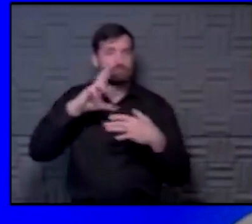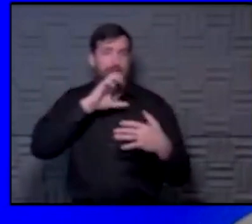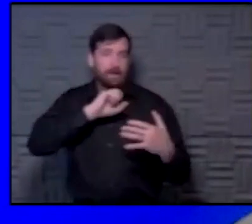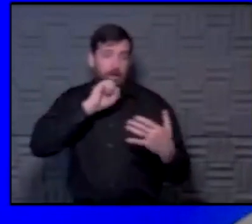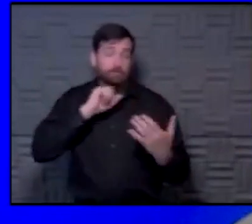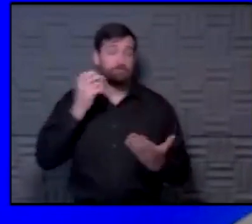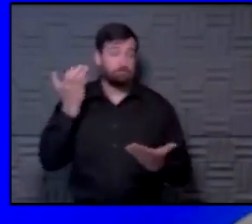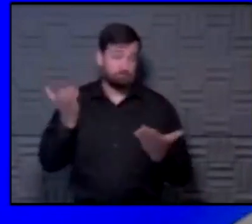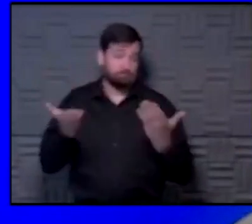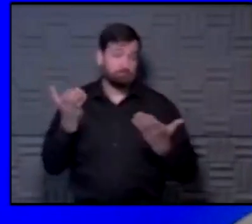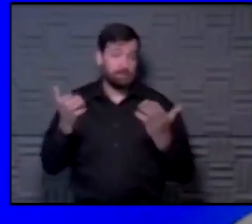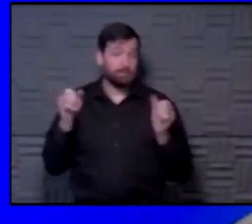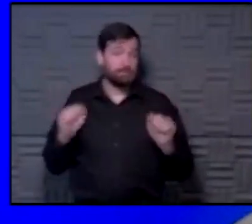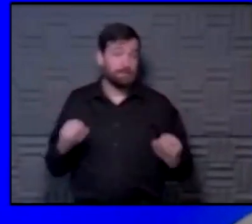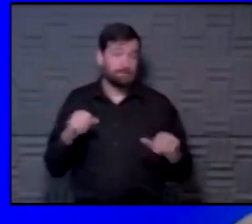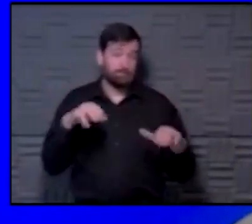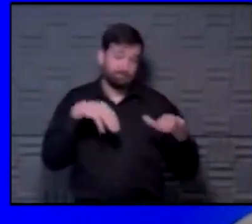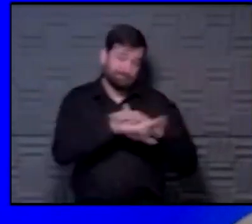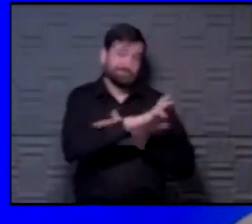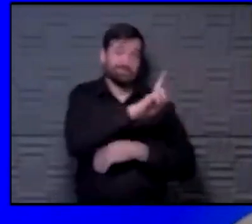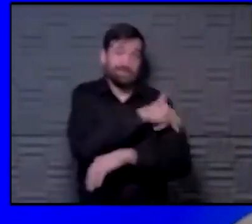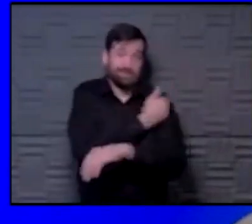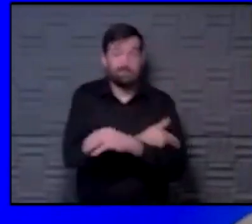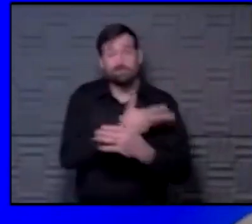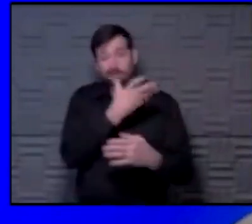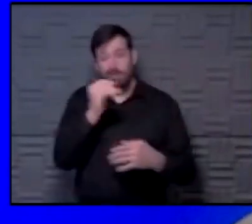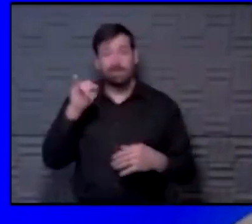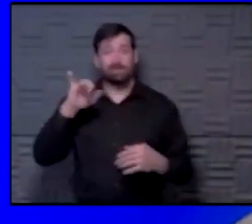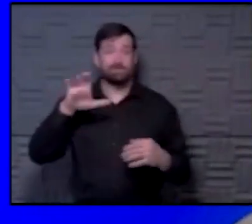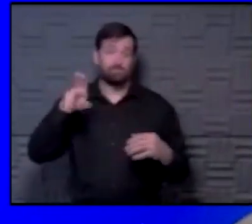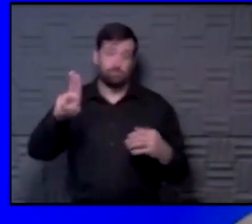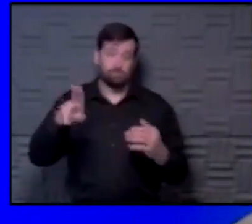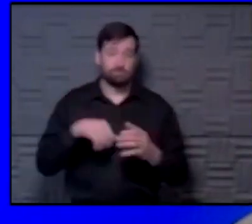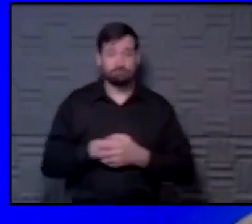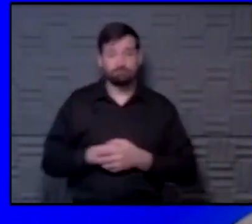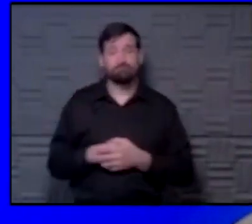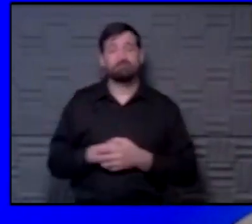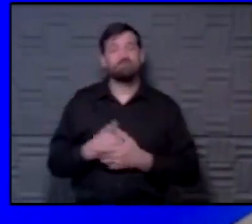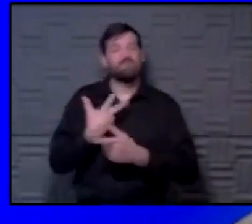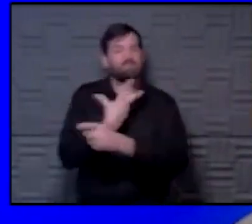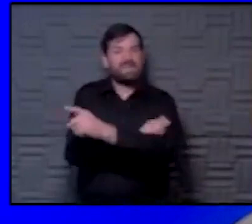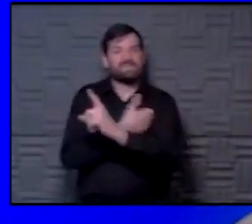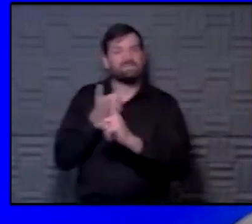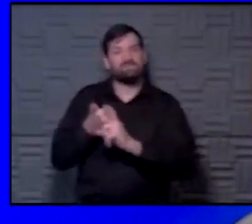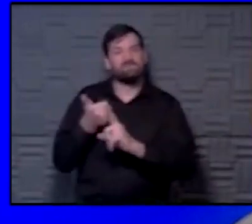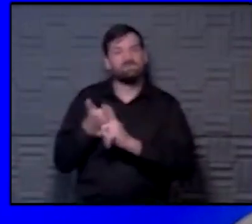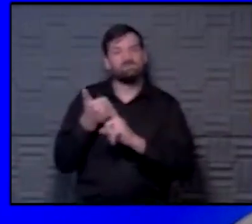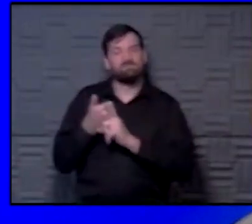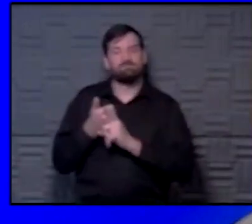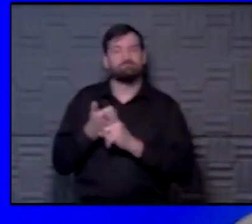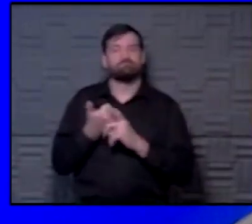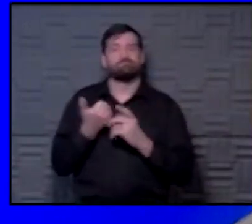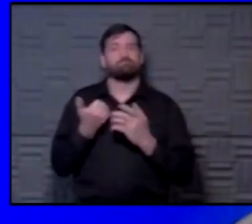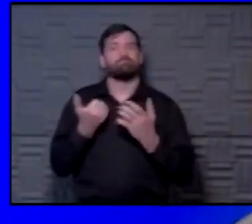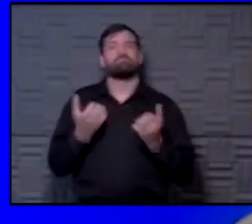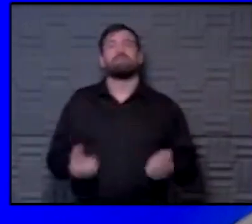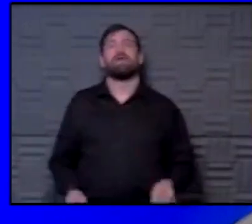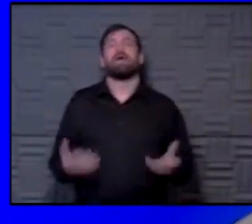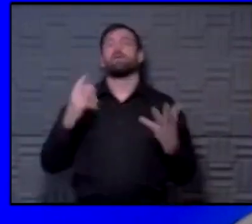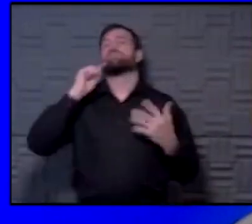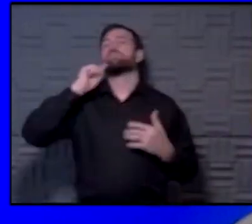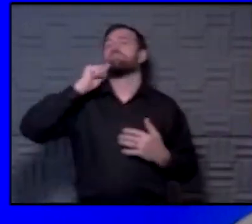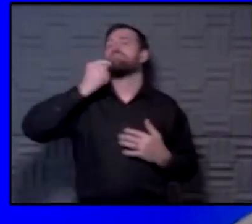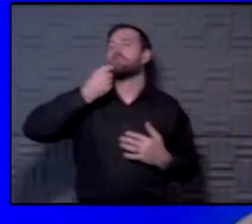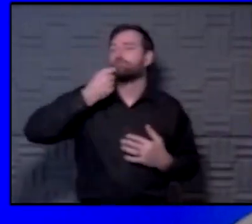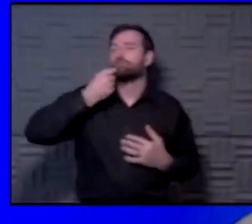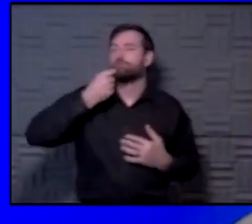you may have had a higher chance of going to the hospital then and going to the ICU. So these vaccines really help decrease the spectrum of that severe